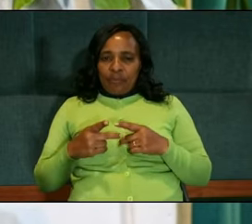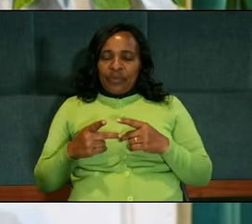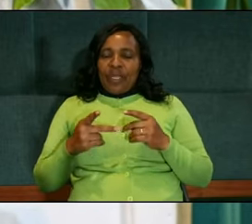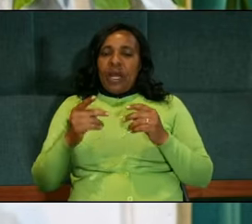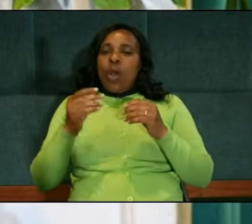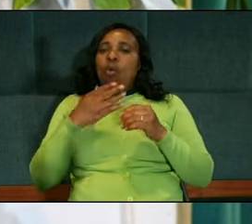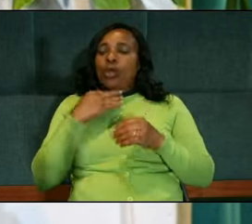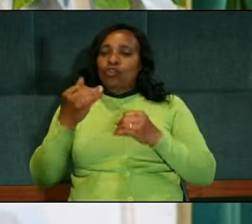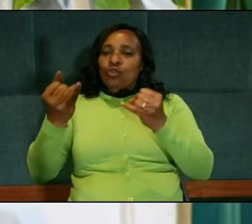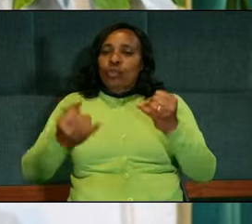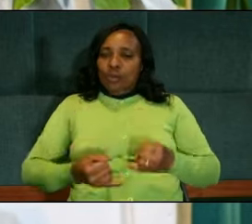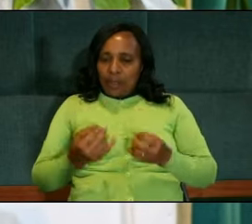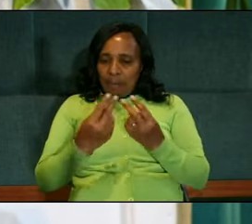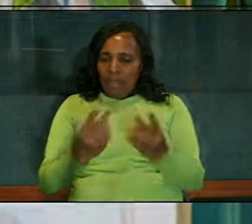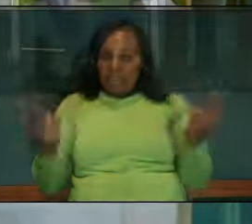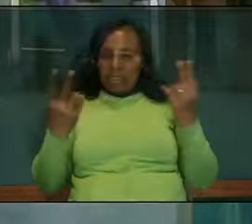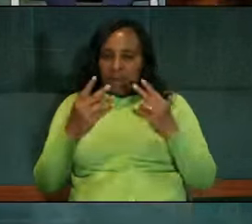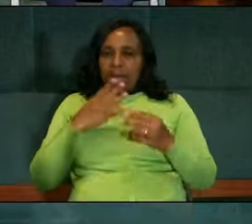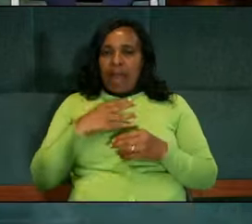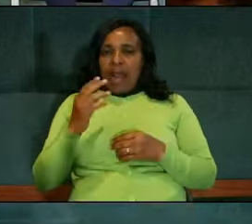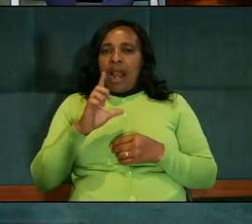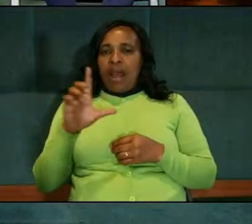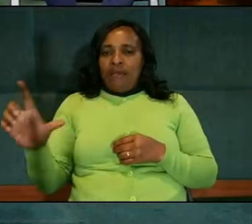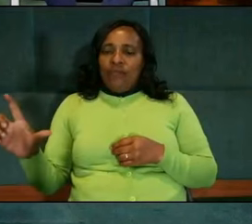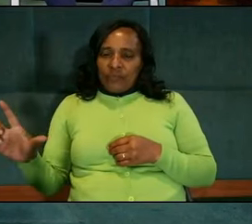introduce panelists from my left.